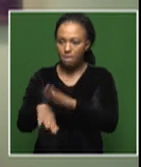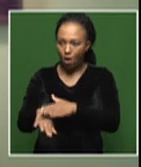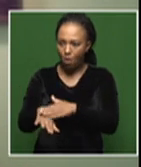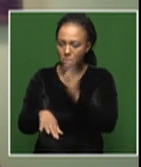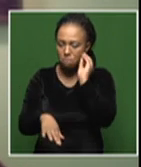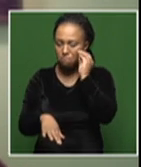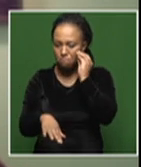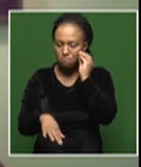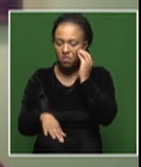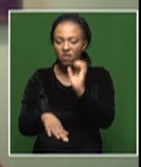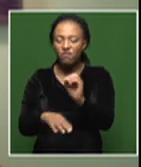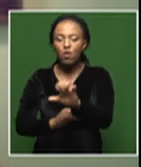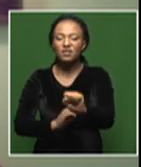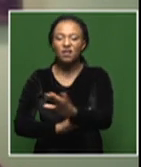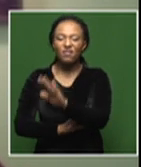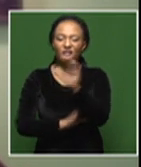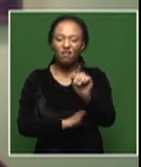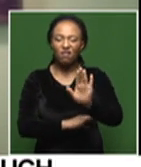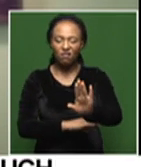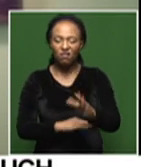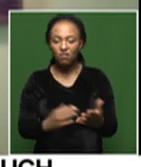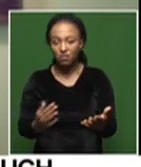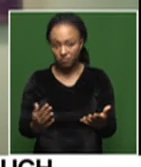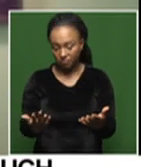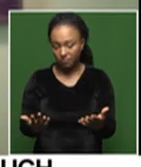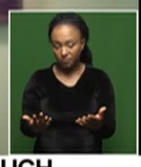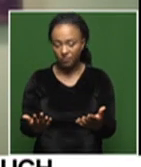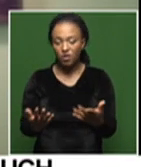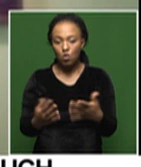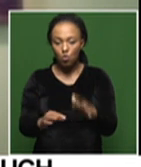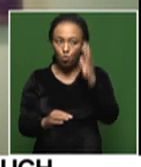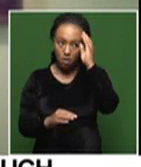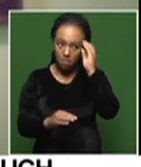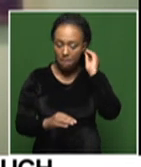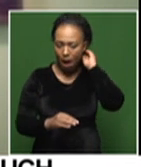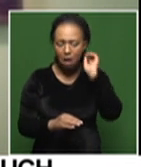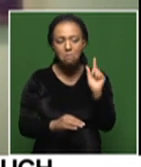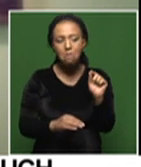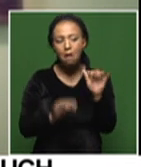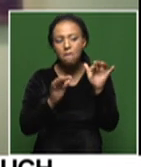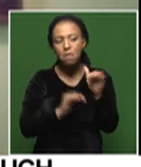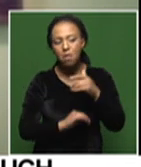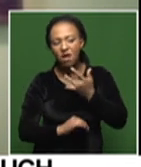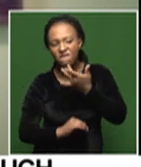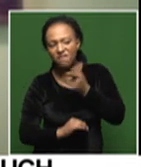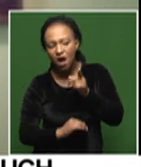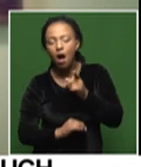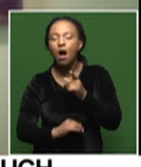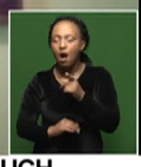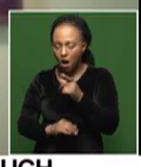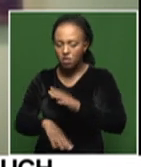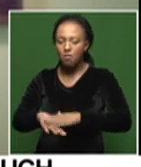on in South Africa. So with that in mind, we have been focusing more and more on out-and-out contemporary